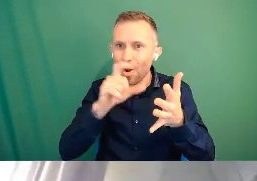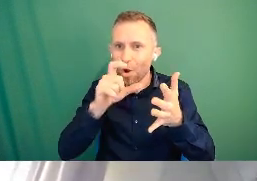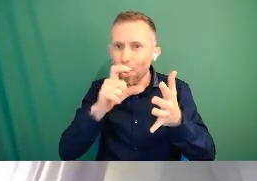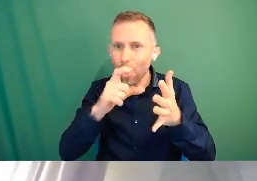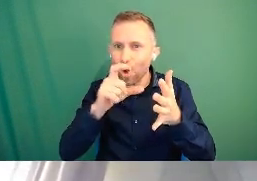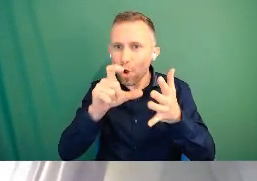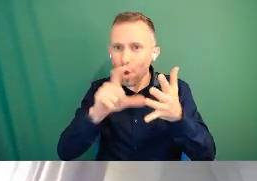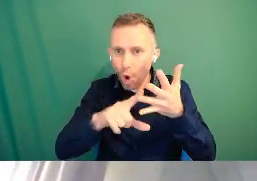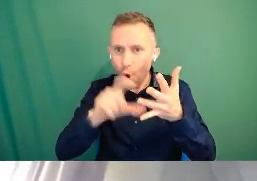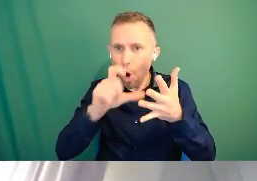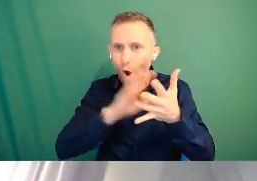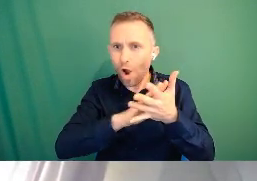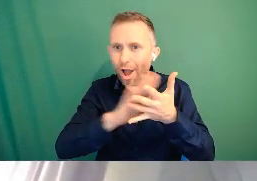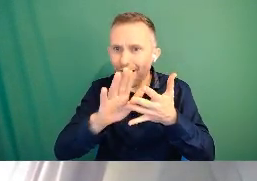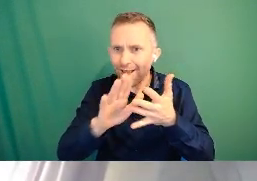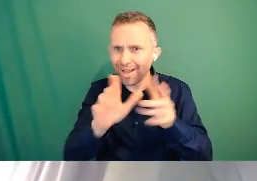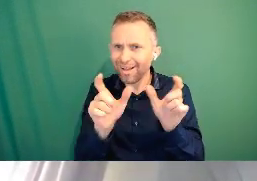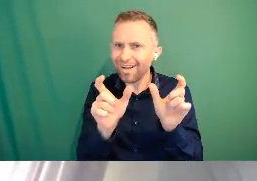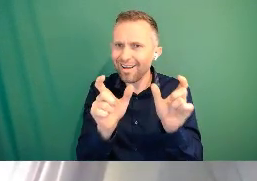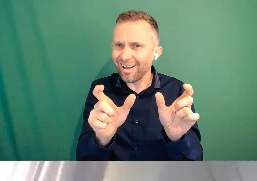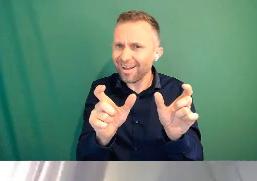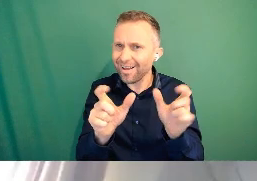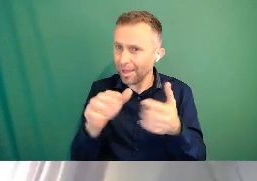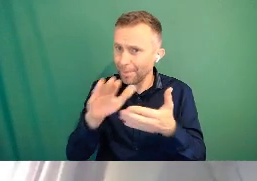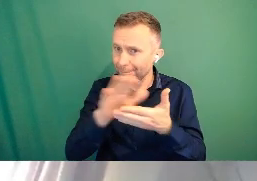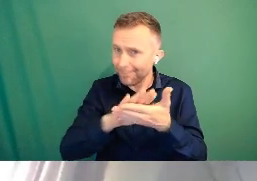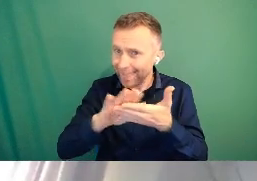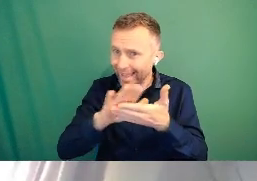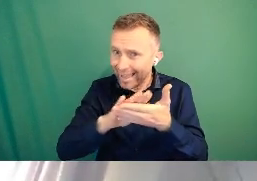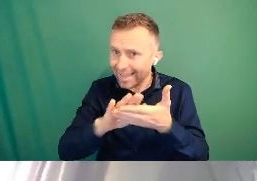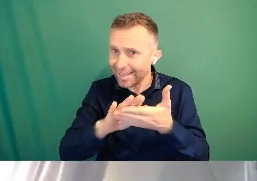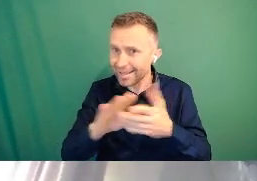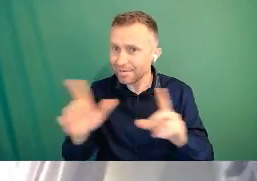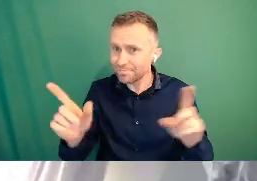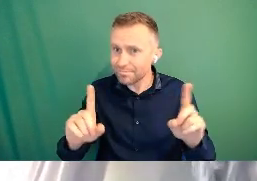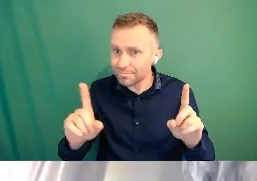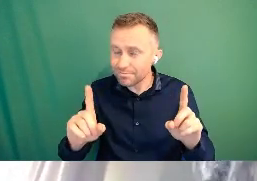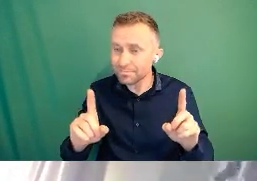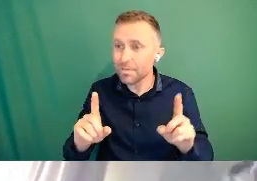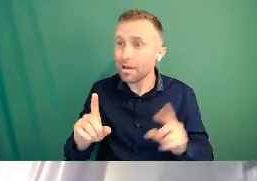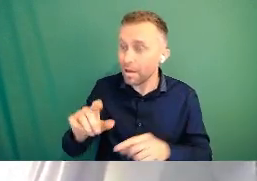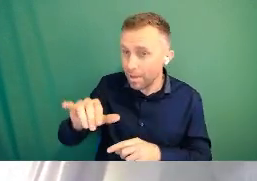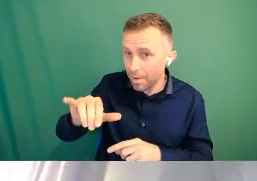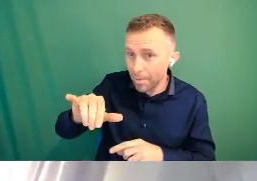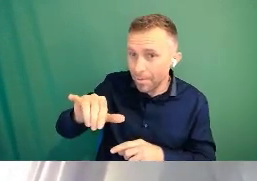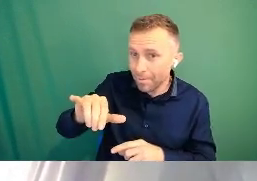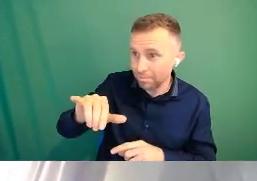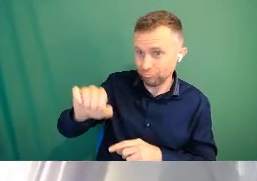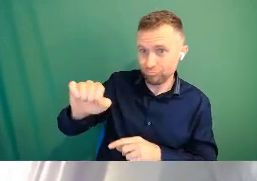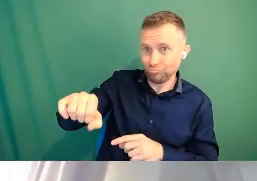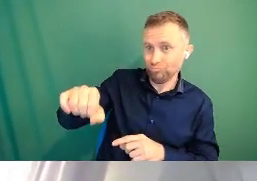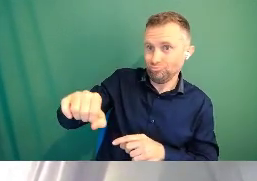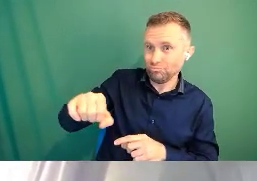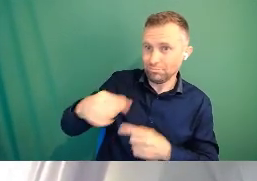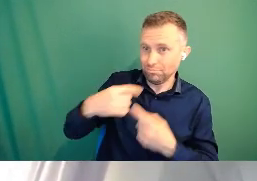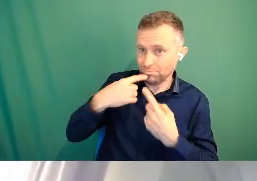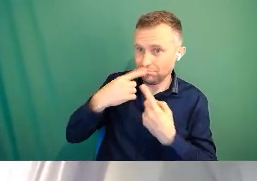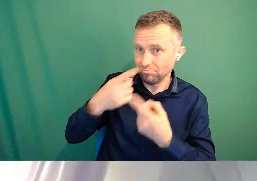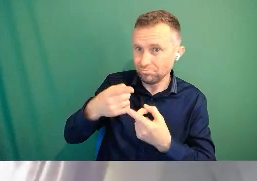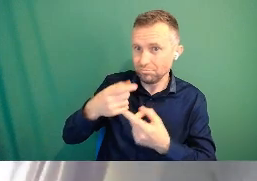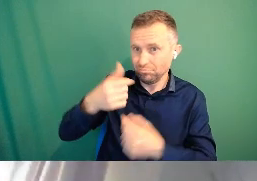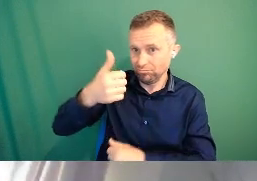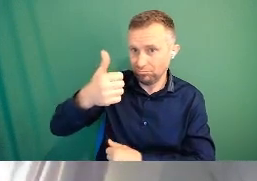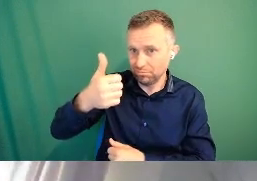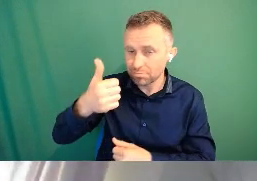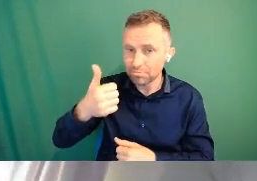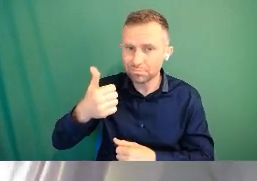most certainly can. What an excellent question. So you may know the answer to this, but you may not know the answer to this. So it's